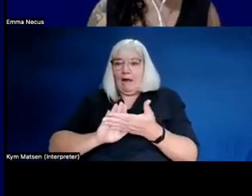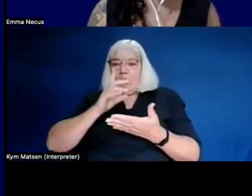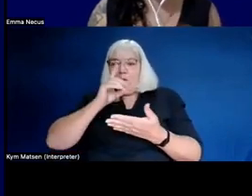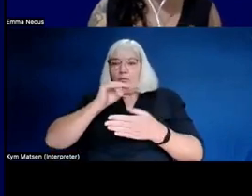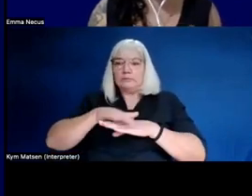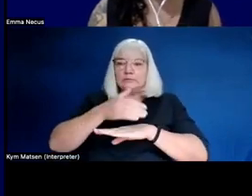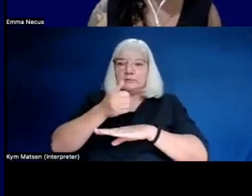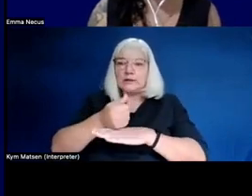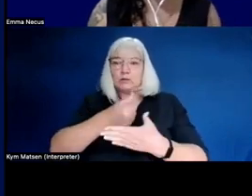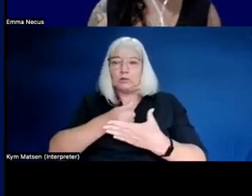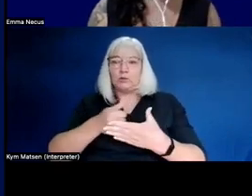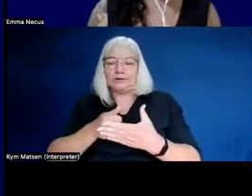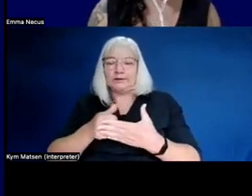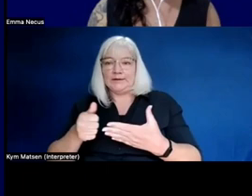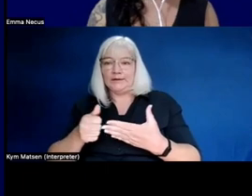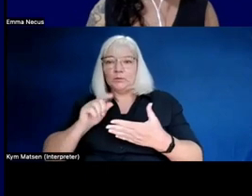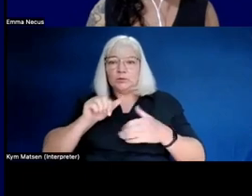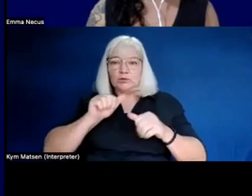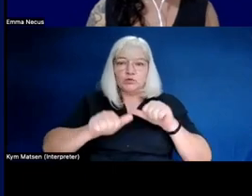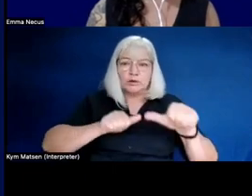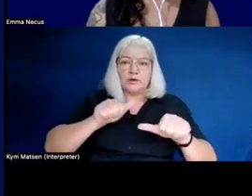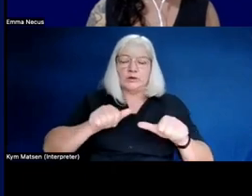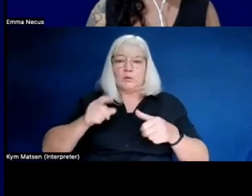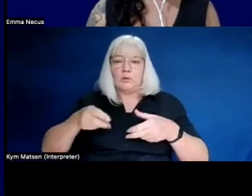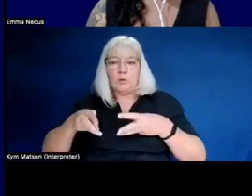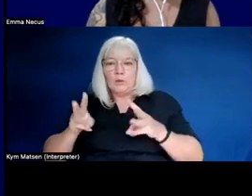with different access to vision and sound?